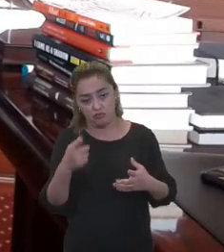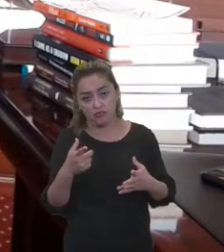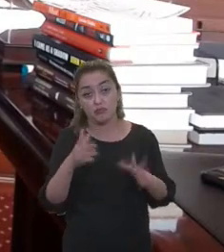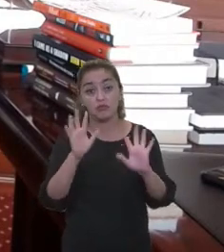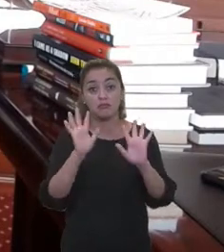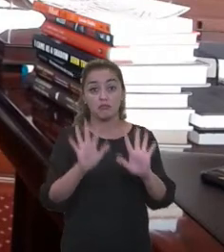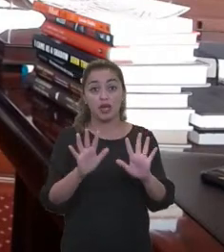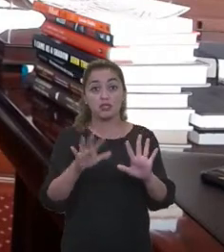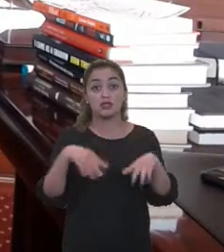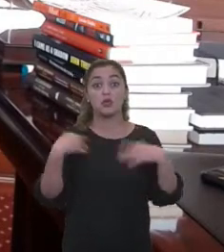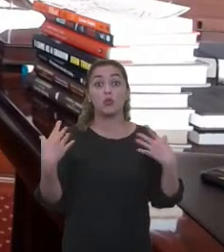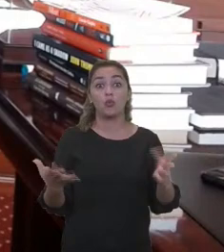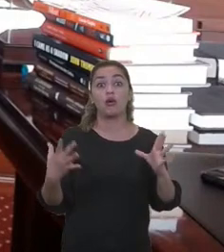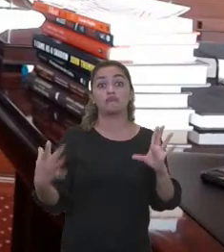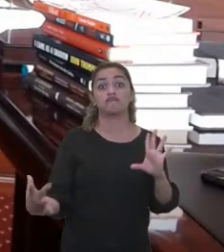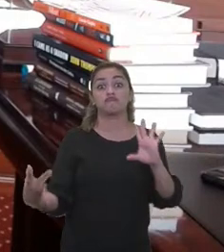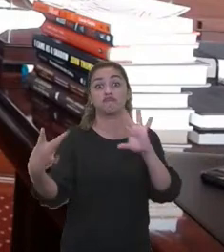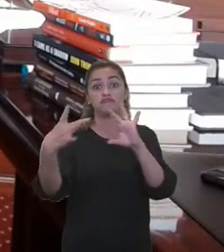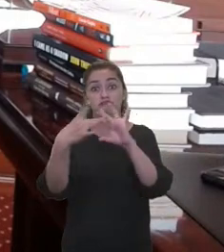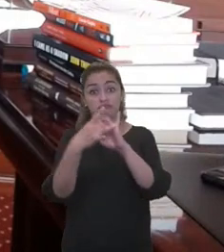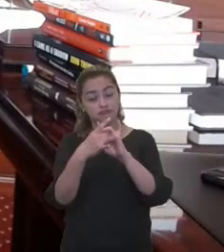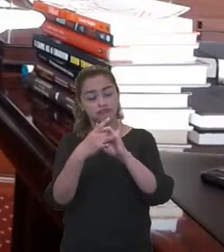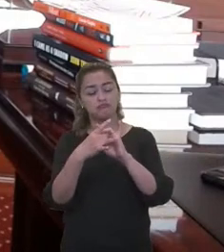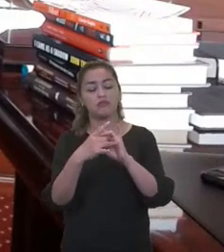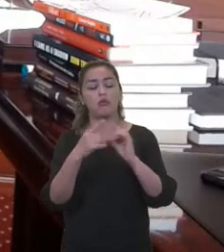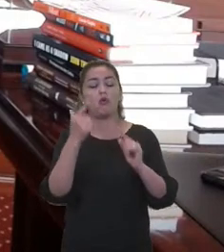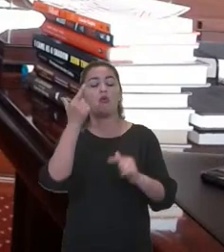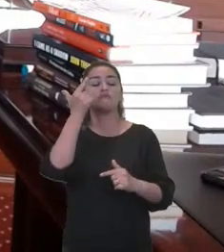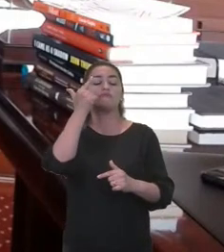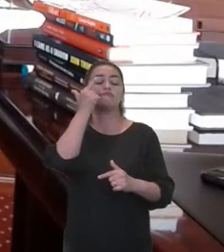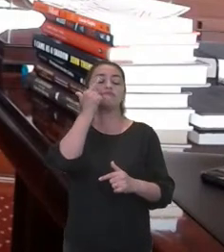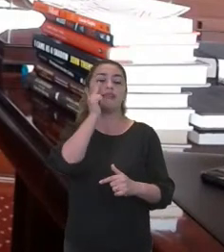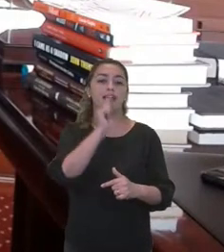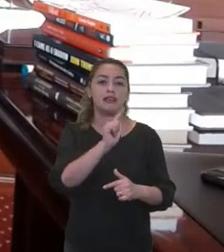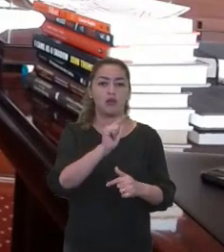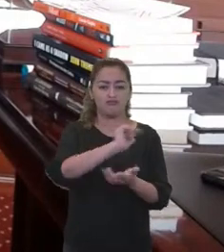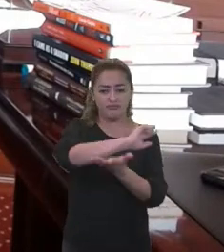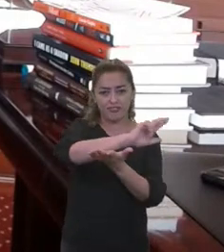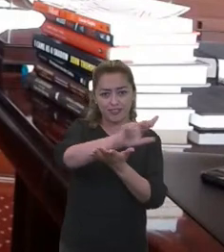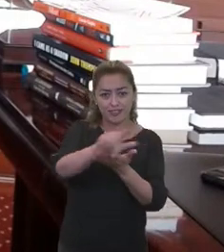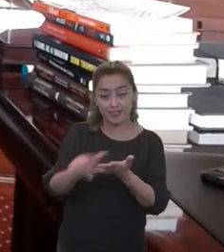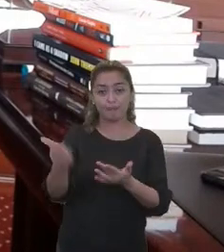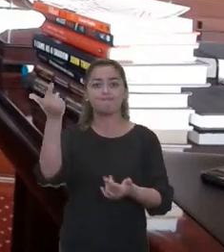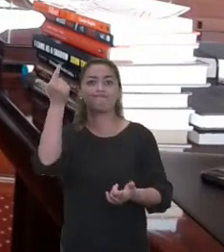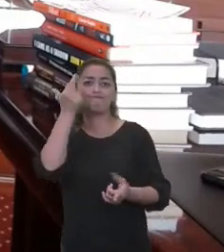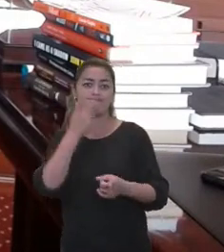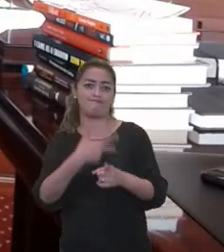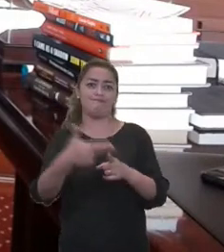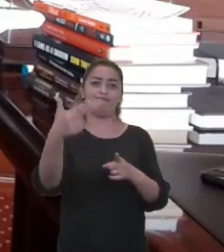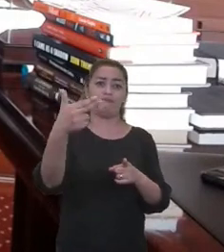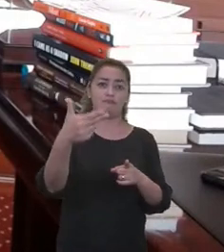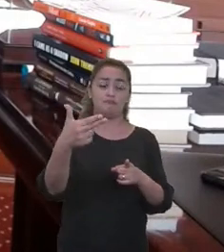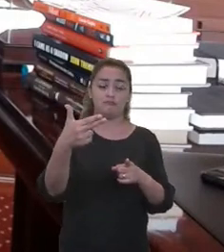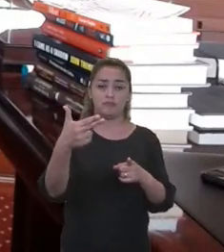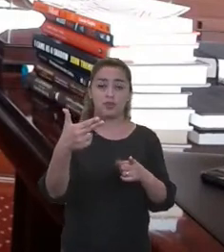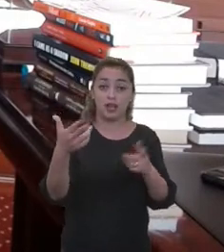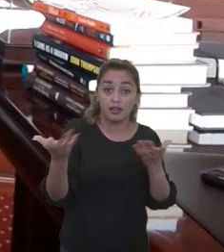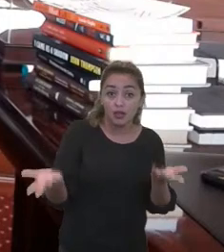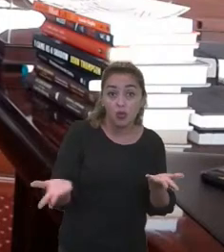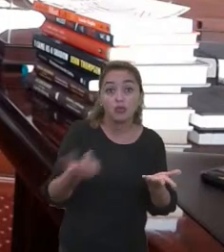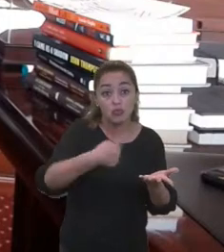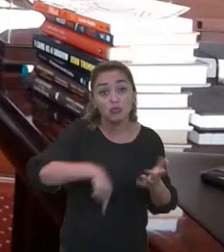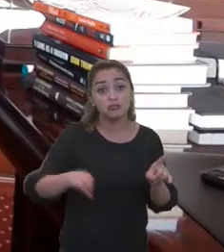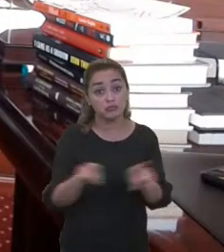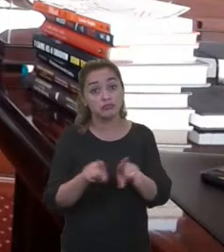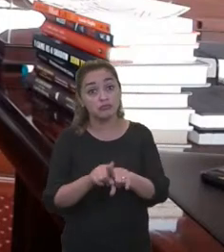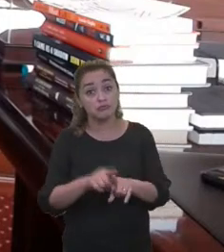diversity, when what is right, when social impact also helps you make money, not only will it be lasting, it doesn't depend